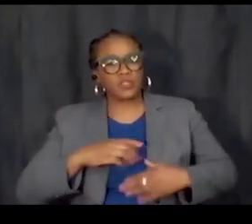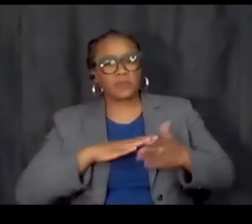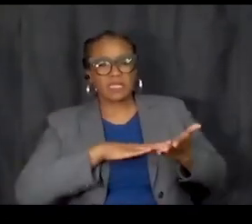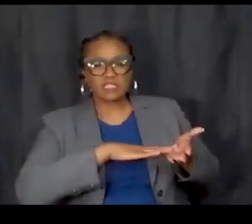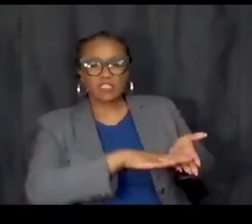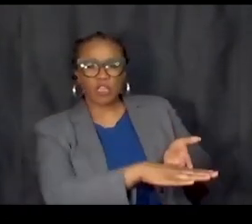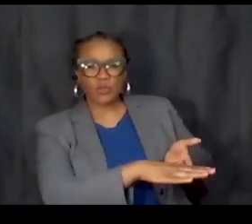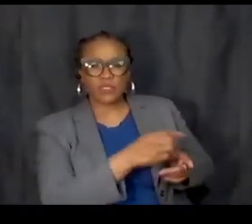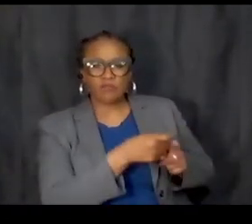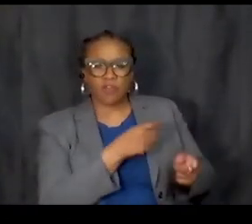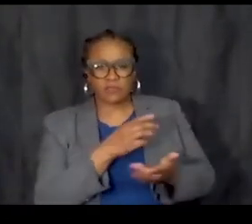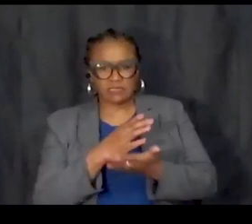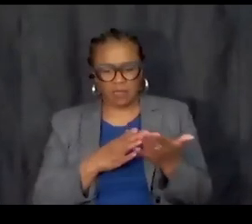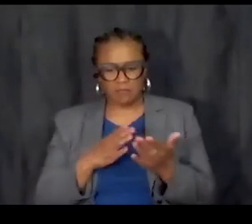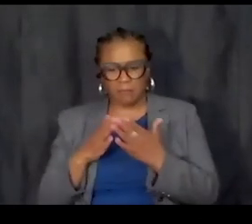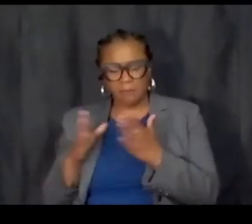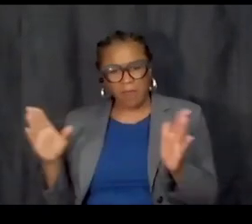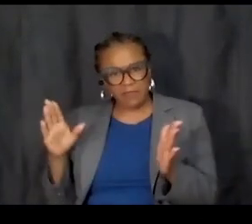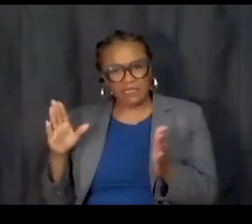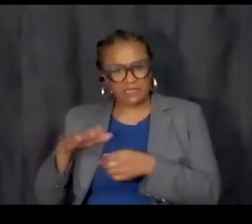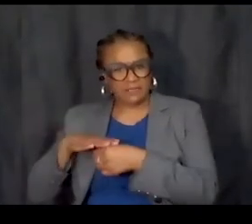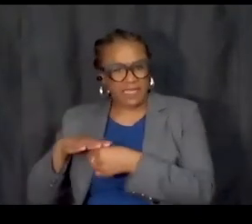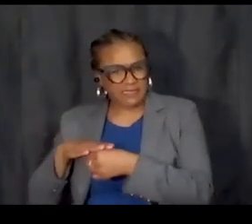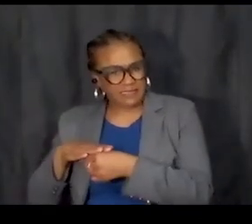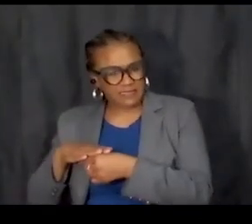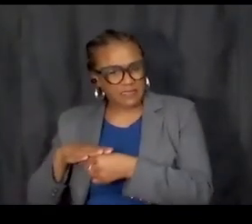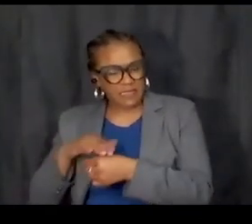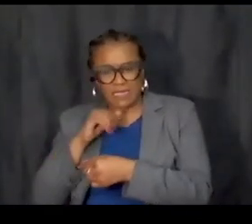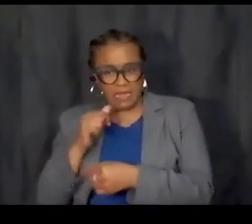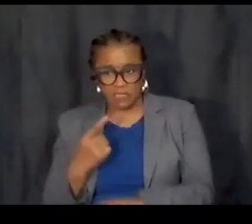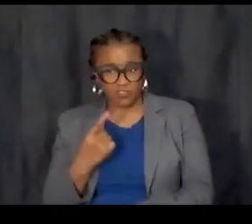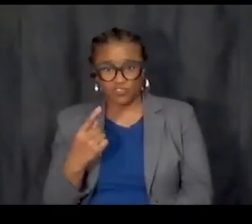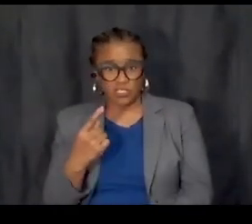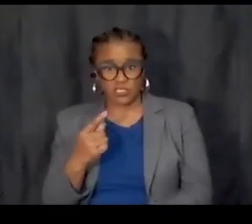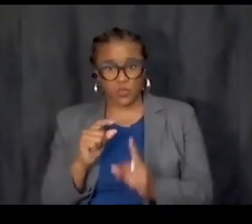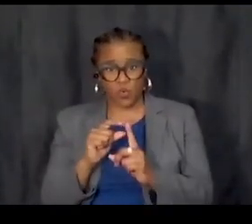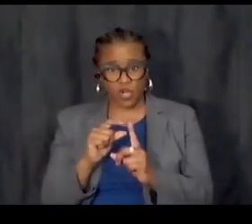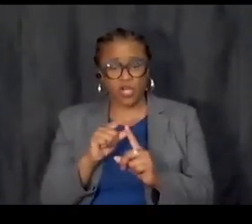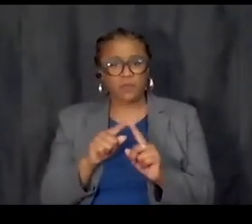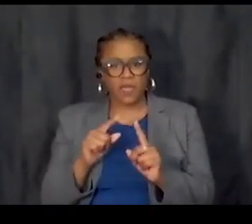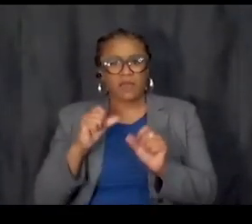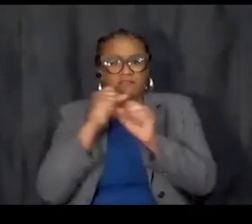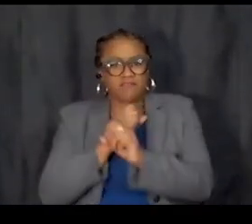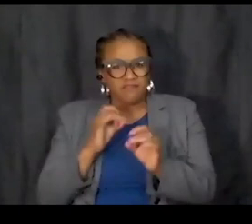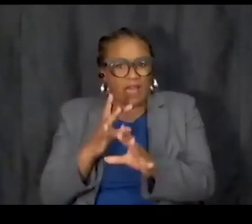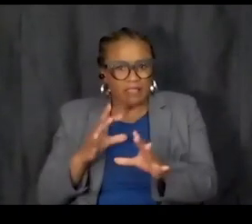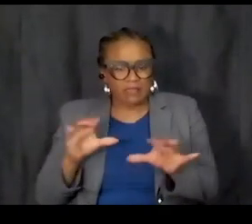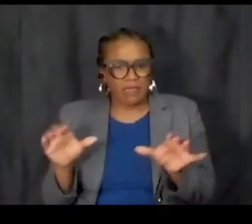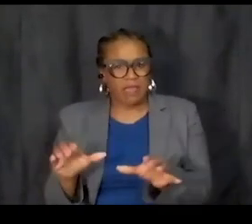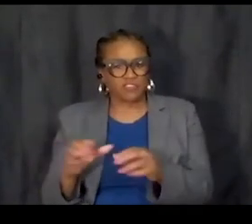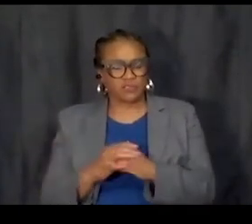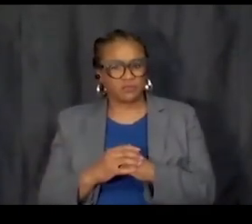some spaces, from public space, and not just in word, but in violent action.